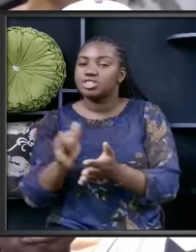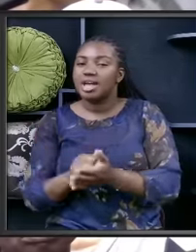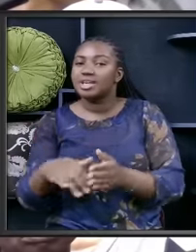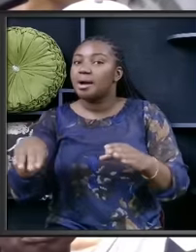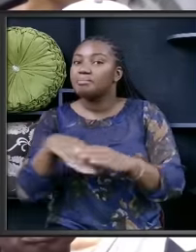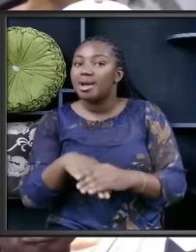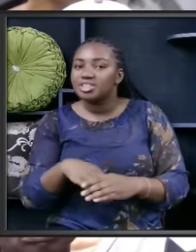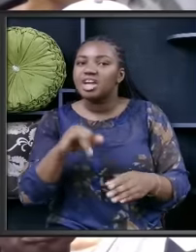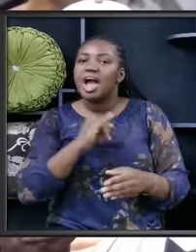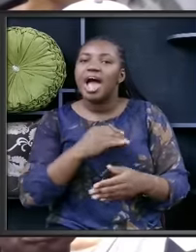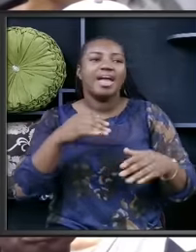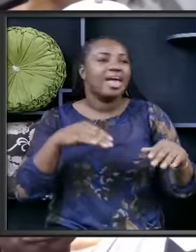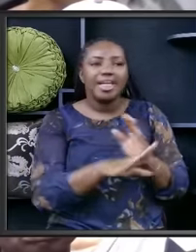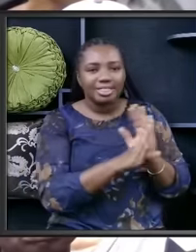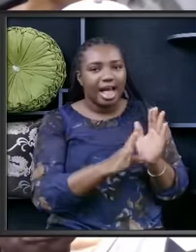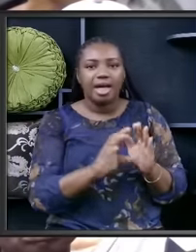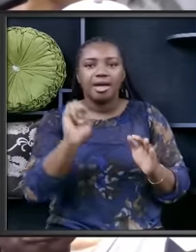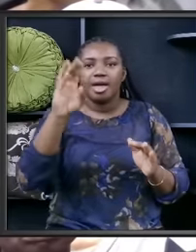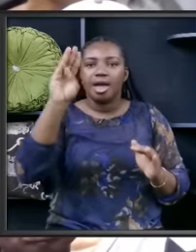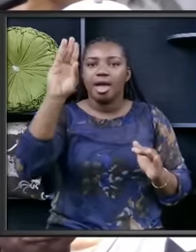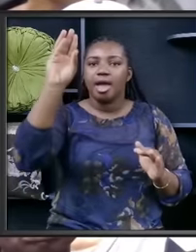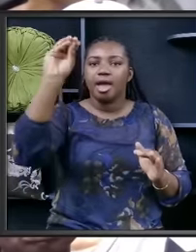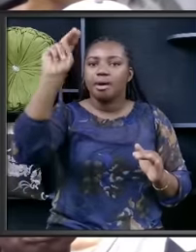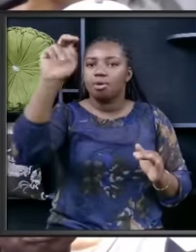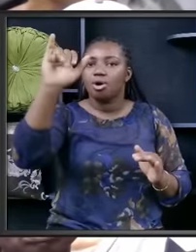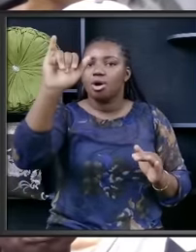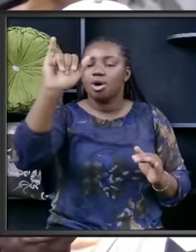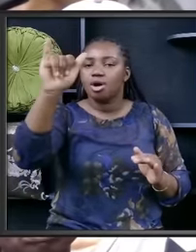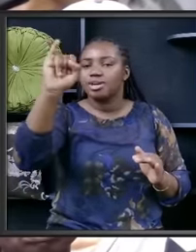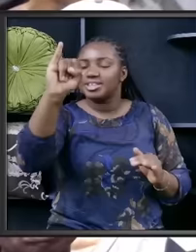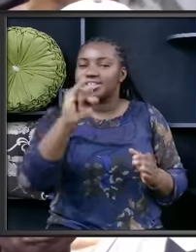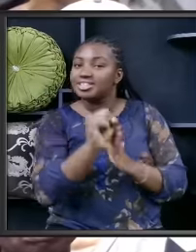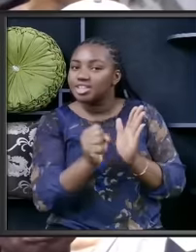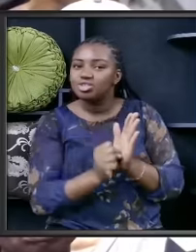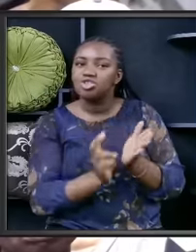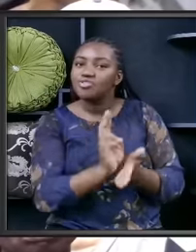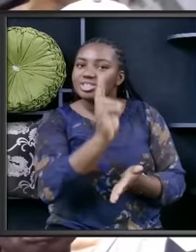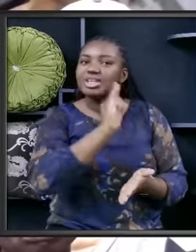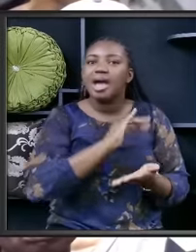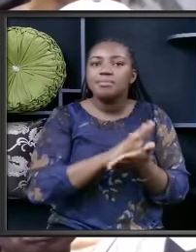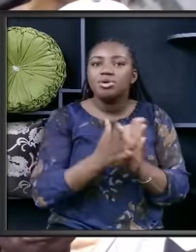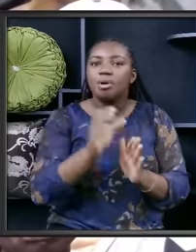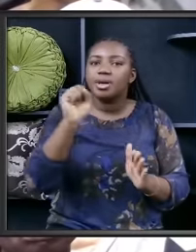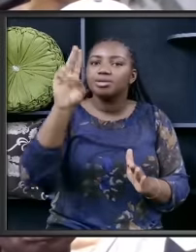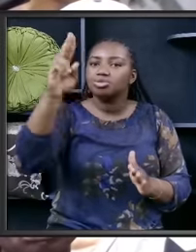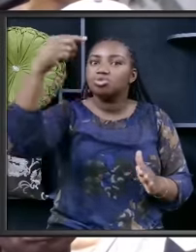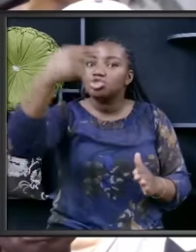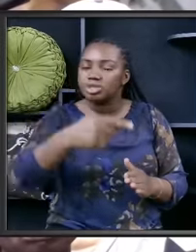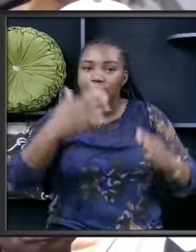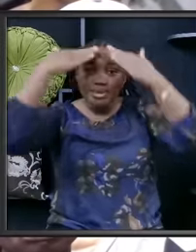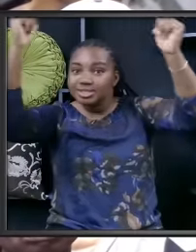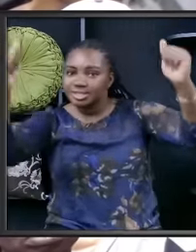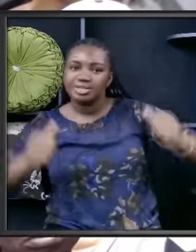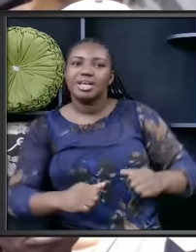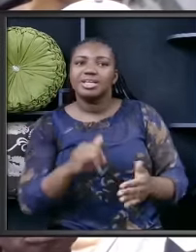bless me. I don't know what in be SUG. They can't carry me do vice president for SUG. They can't carry me. They say every time where governor come or anybody, now me they